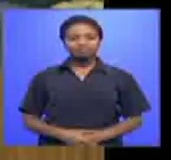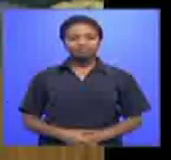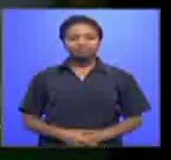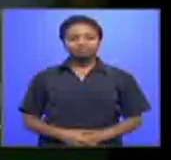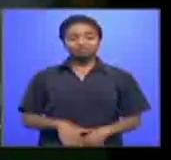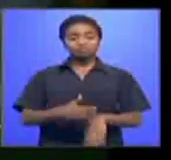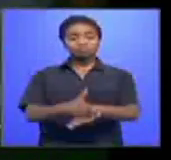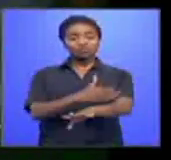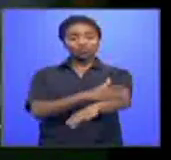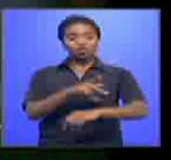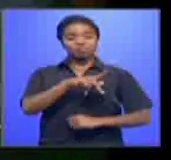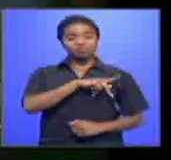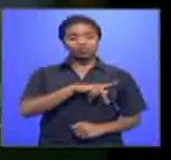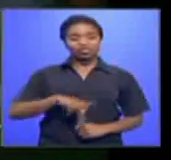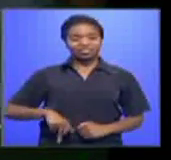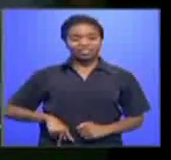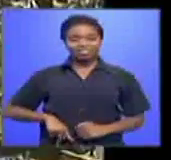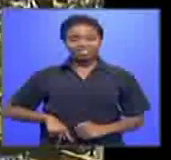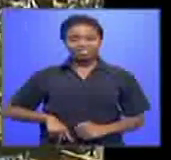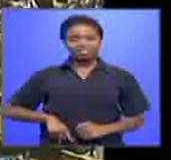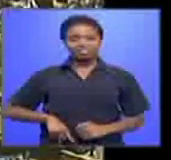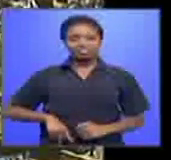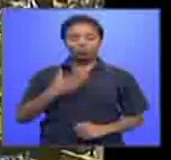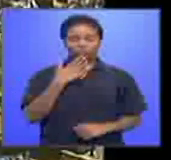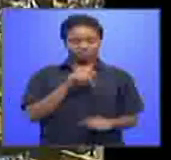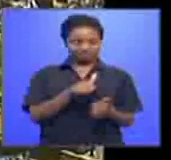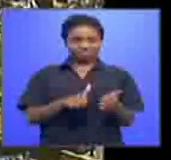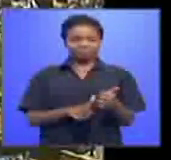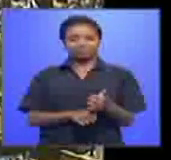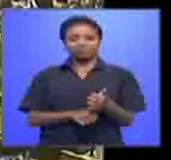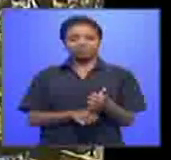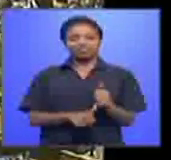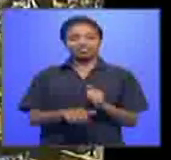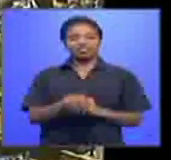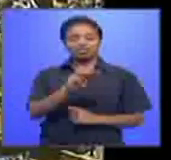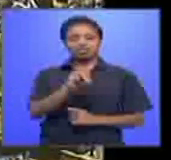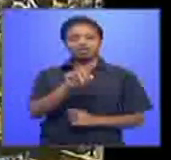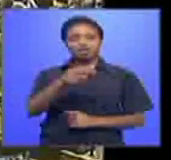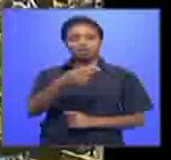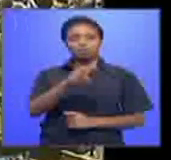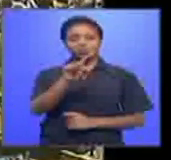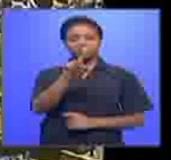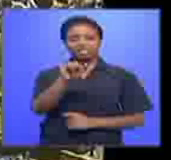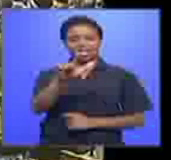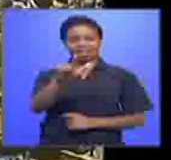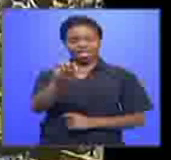former Deputy Presidents Ms. Phumzile Mlambo Ngcuka and Baleka